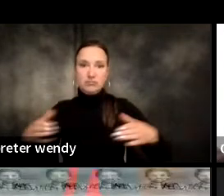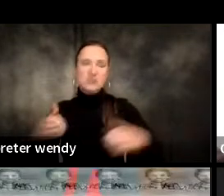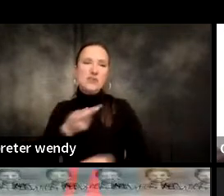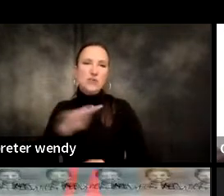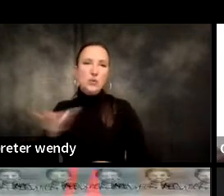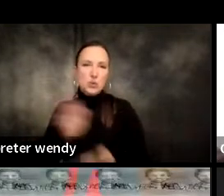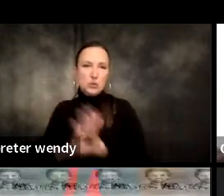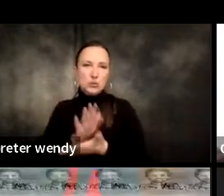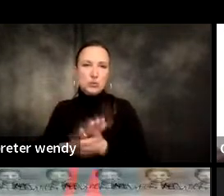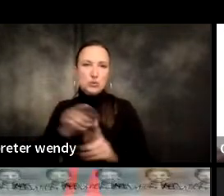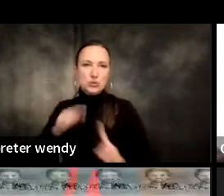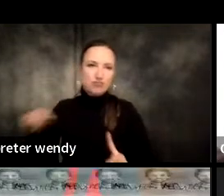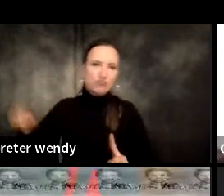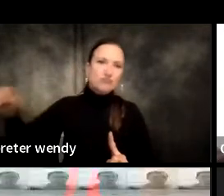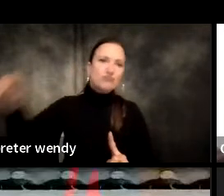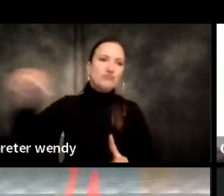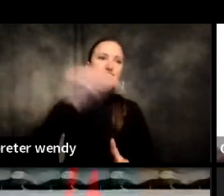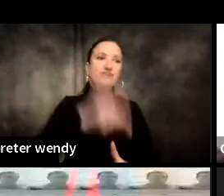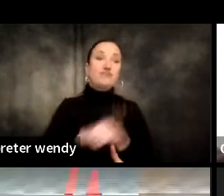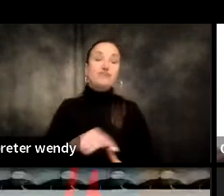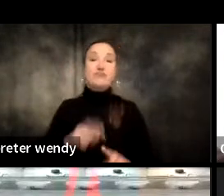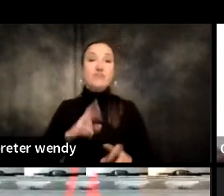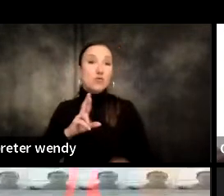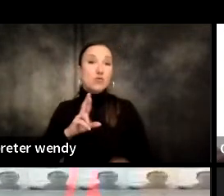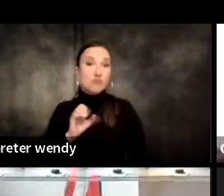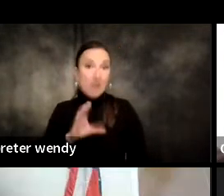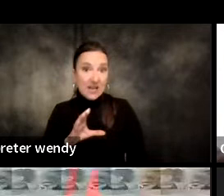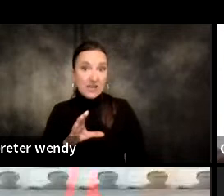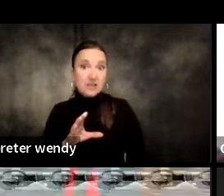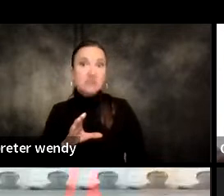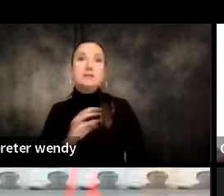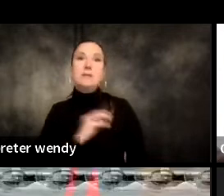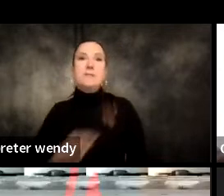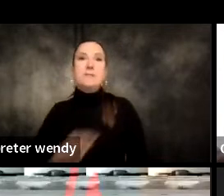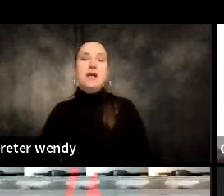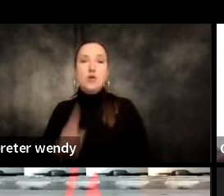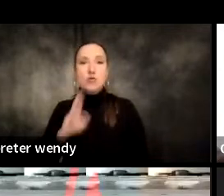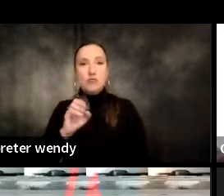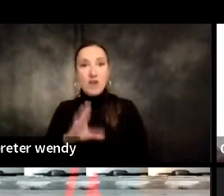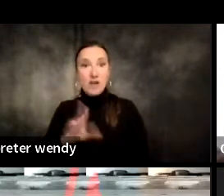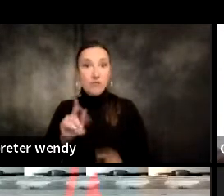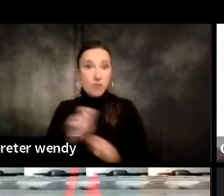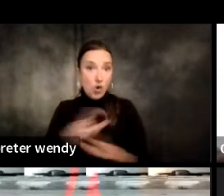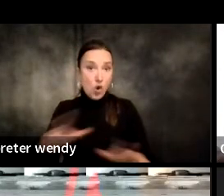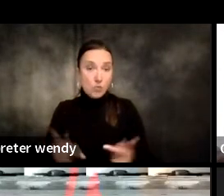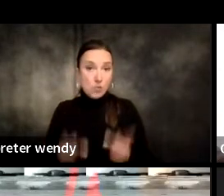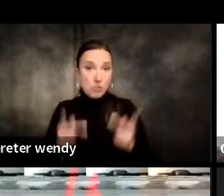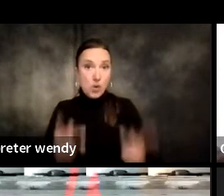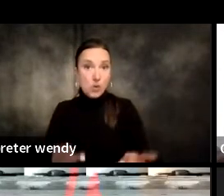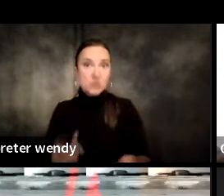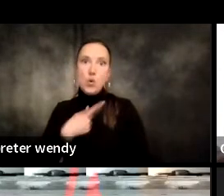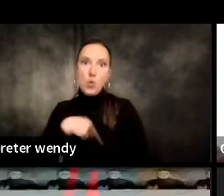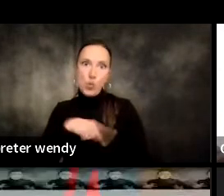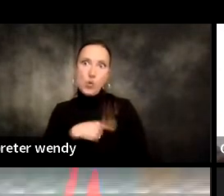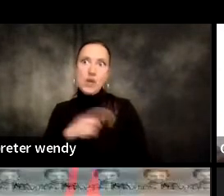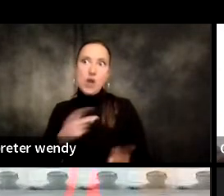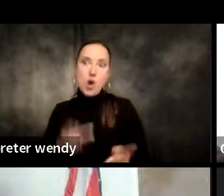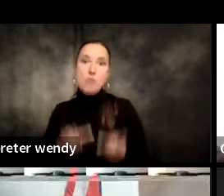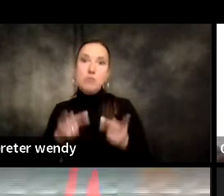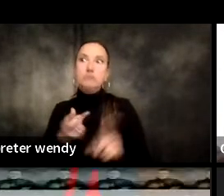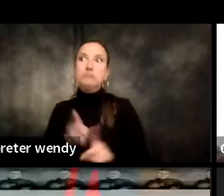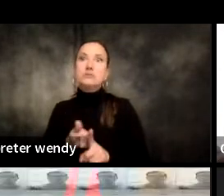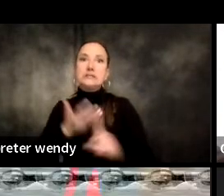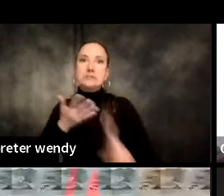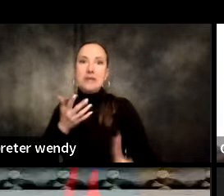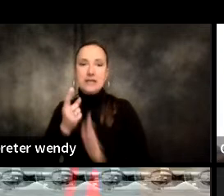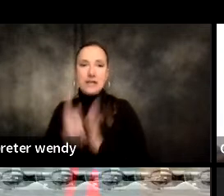city. As it relates to recreation, through the Mayor's Recreation for All proposal, we are expanding hours, including